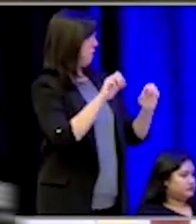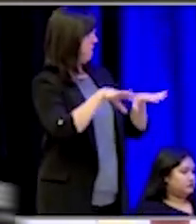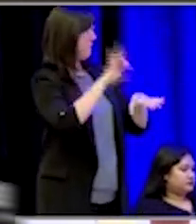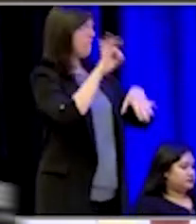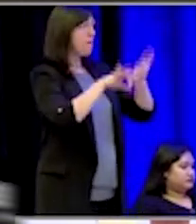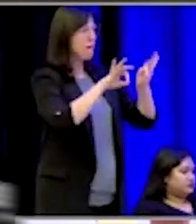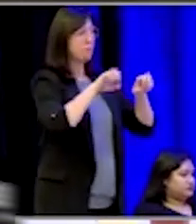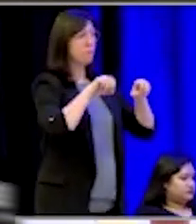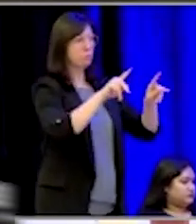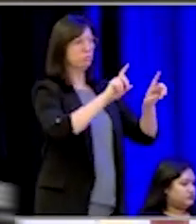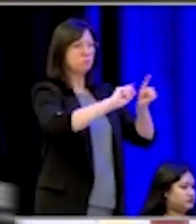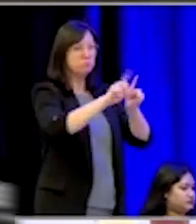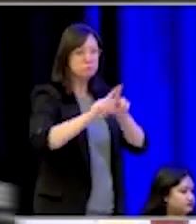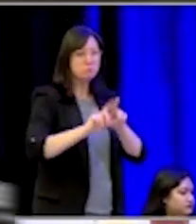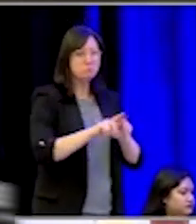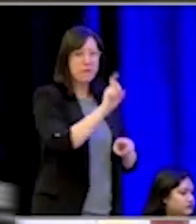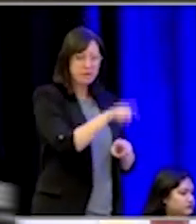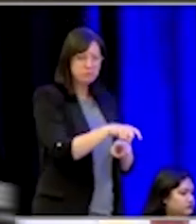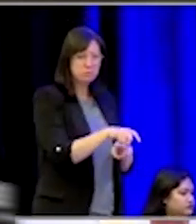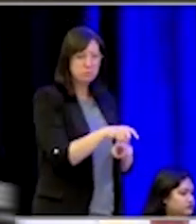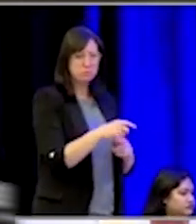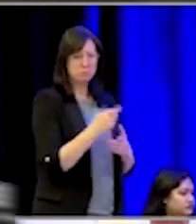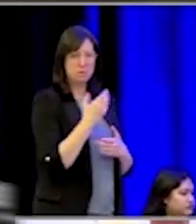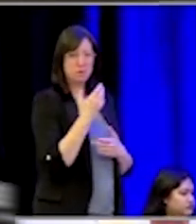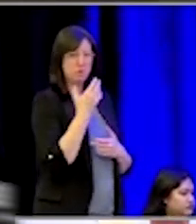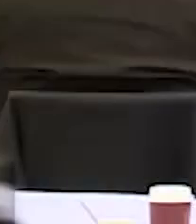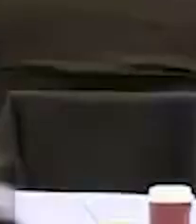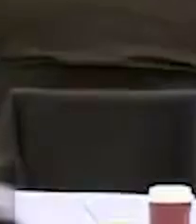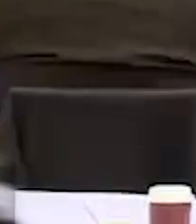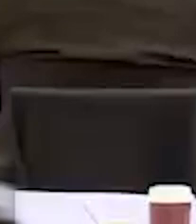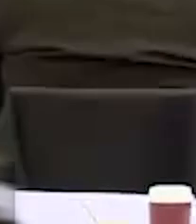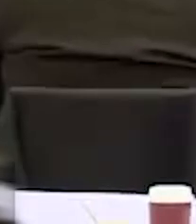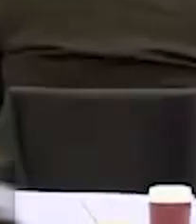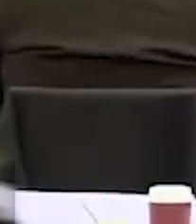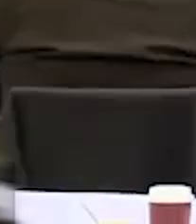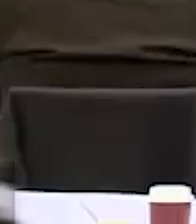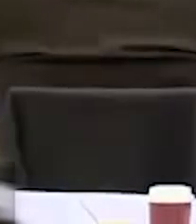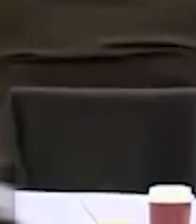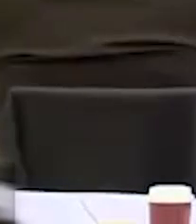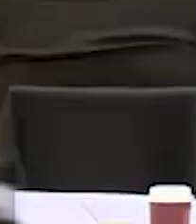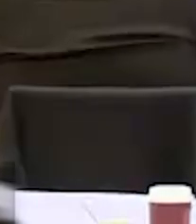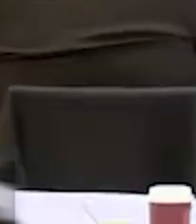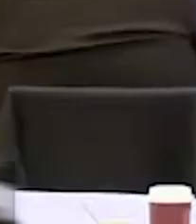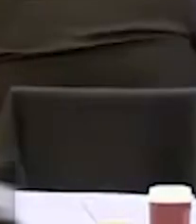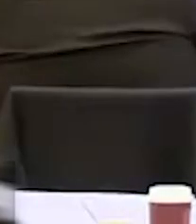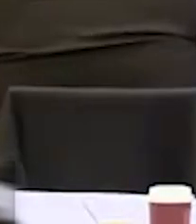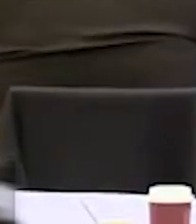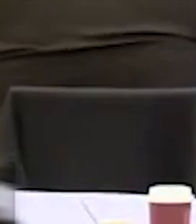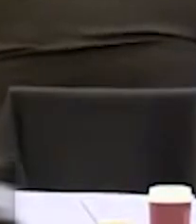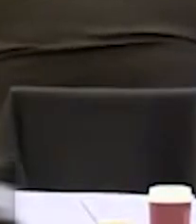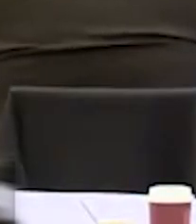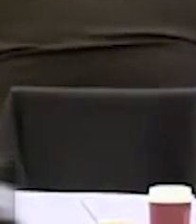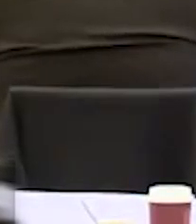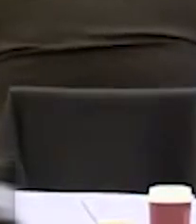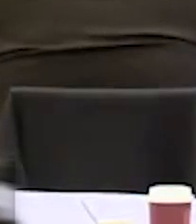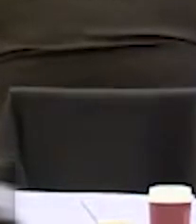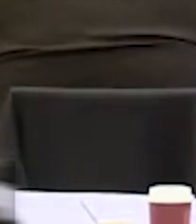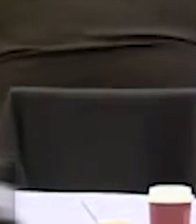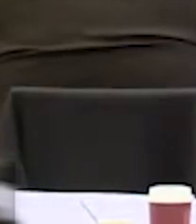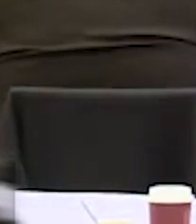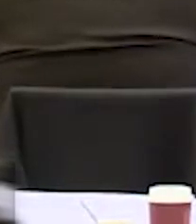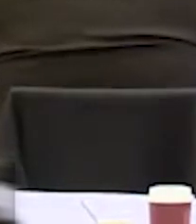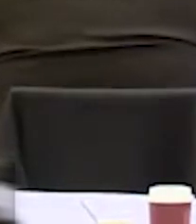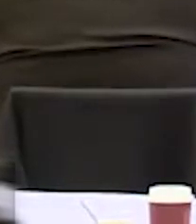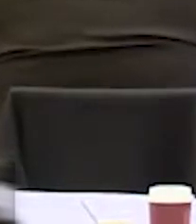opportunities and experiences. And so why are the reports the lowest in these skills for success assessments at the